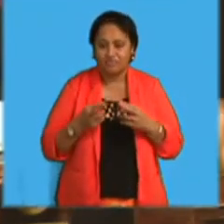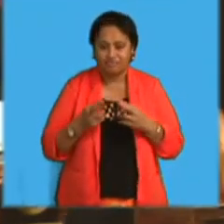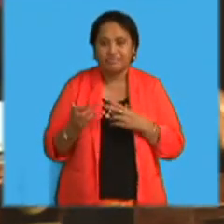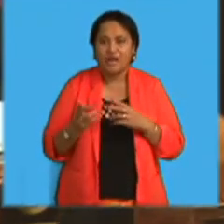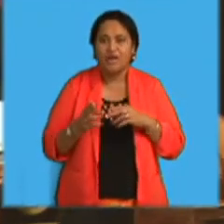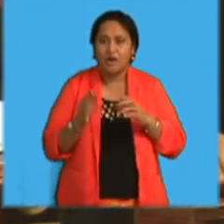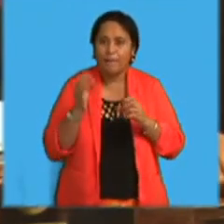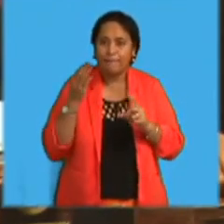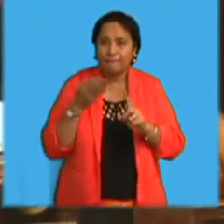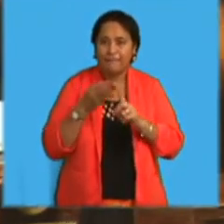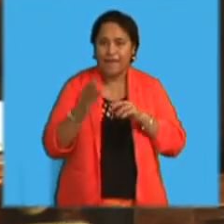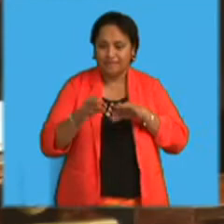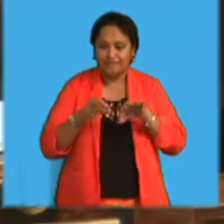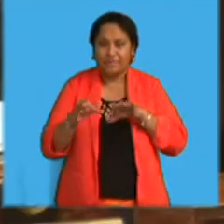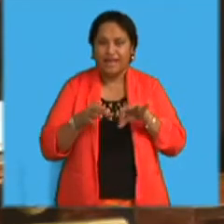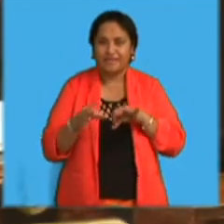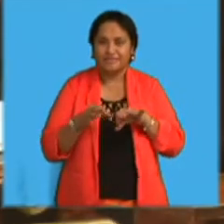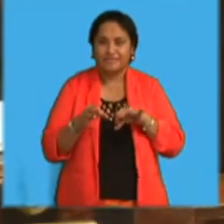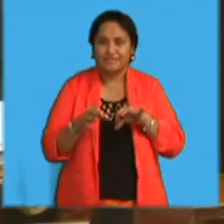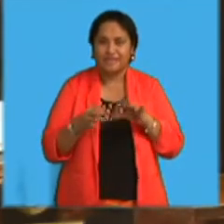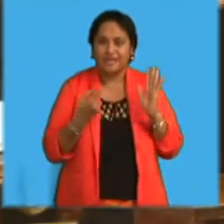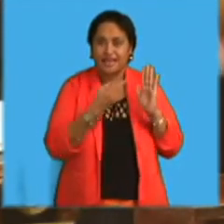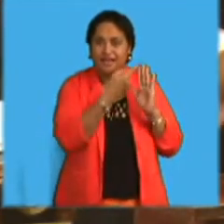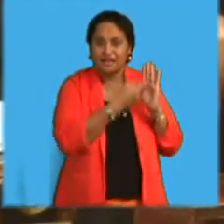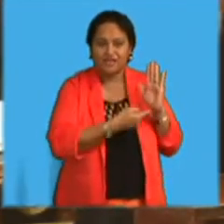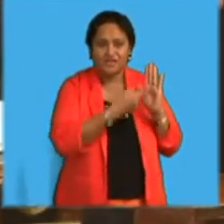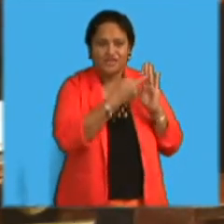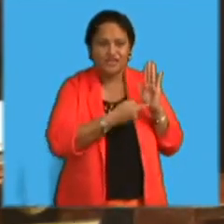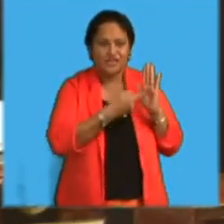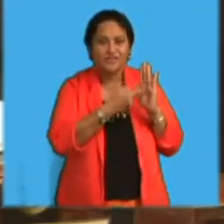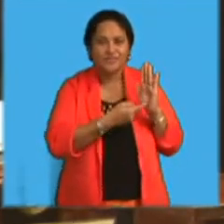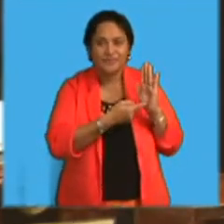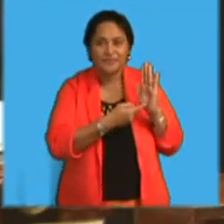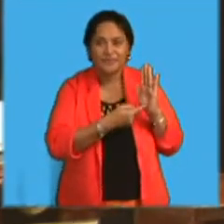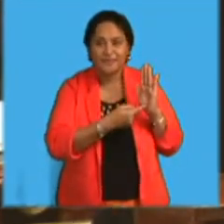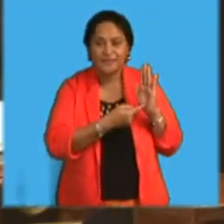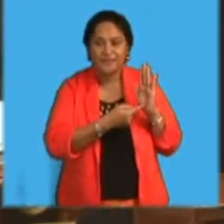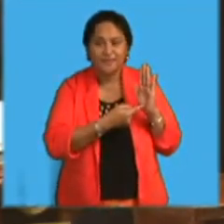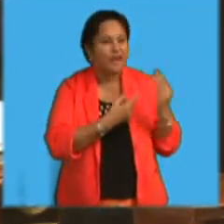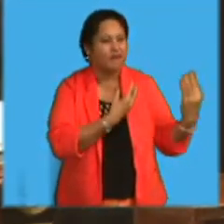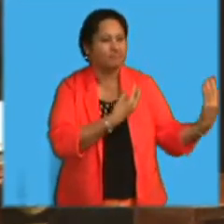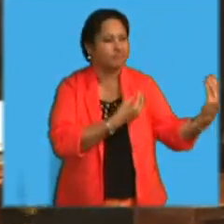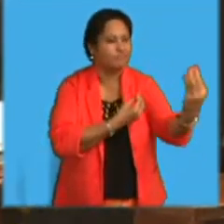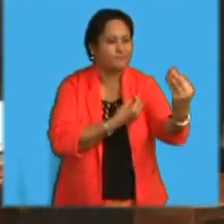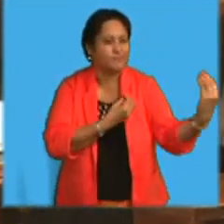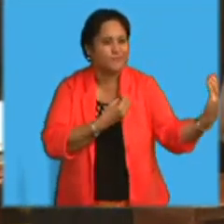particular constitution, Madam Speaker. Madam Speaker,